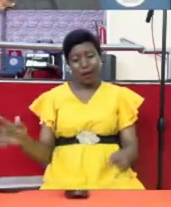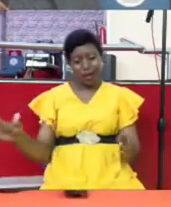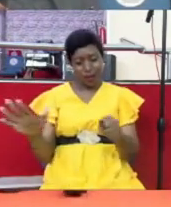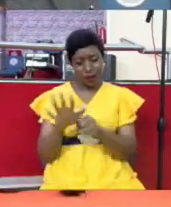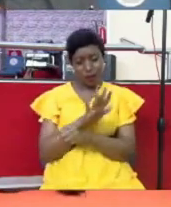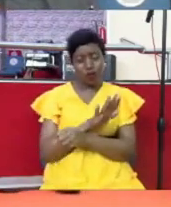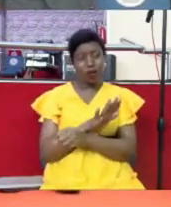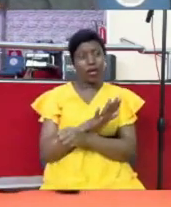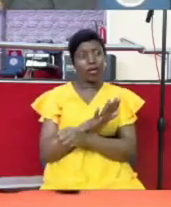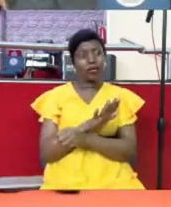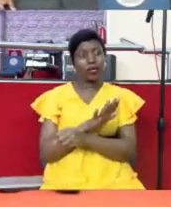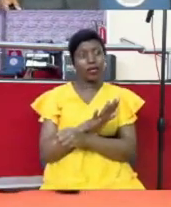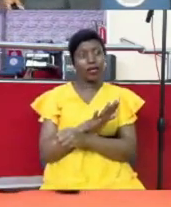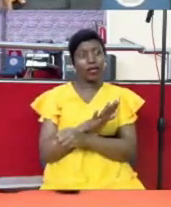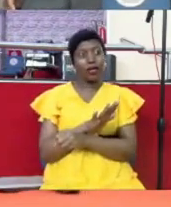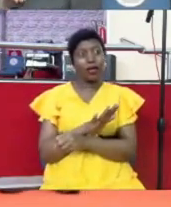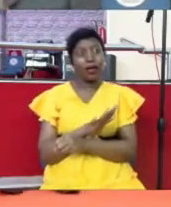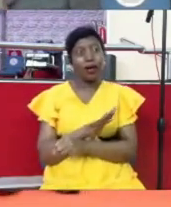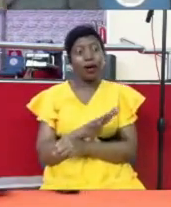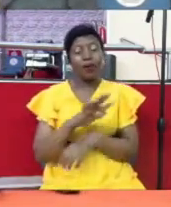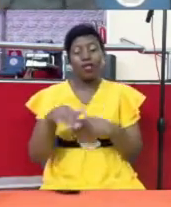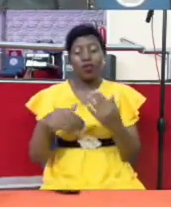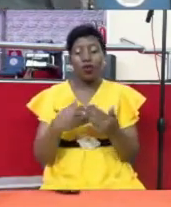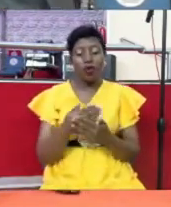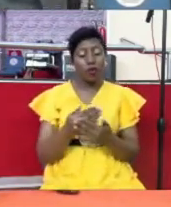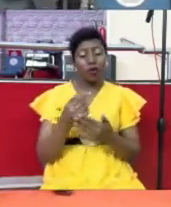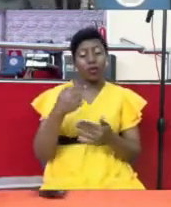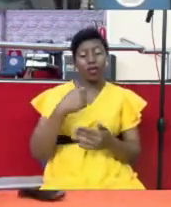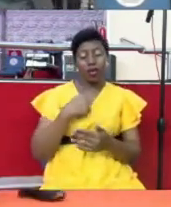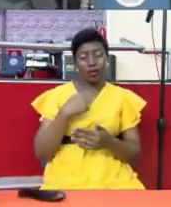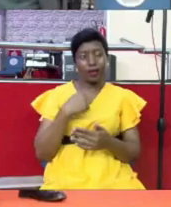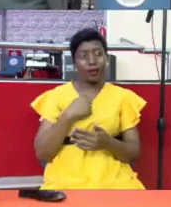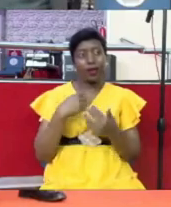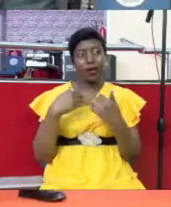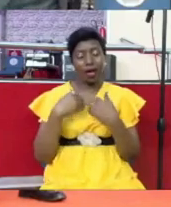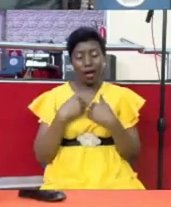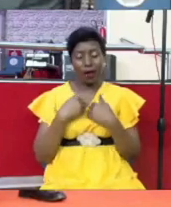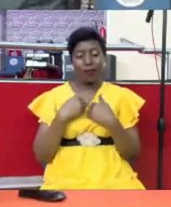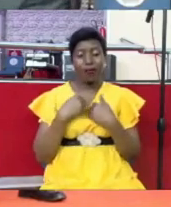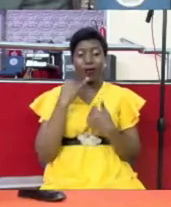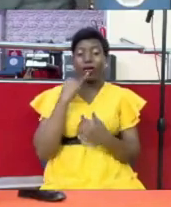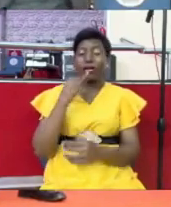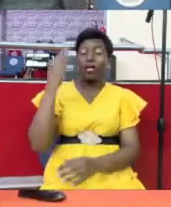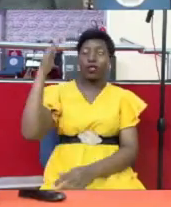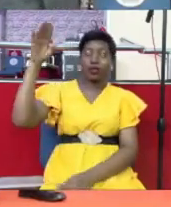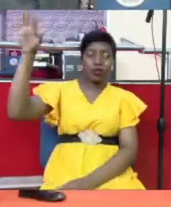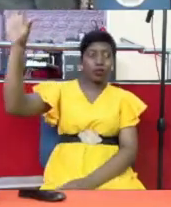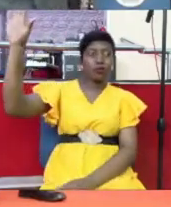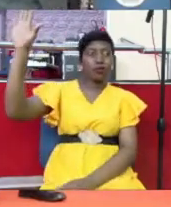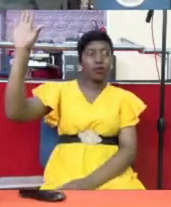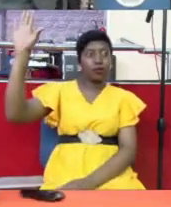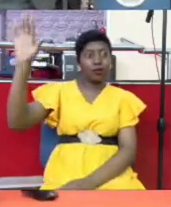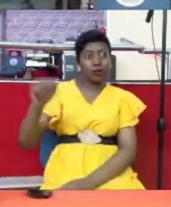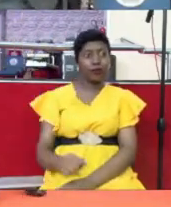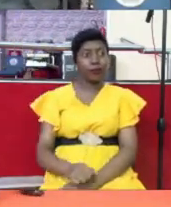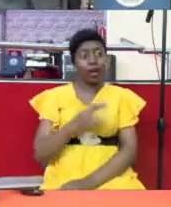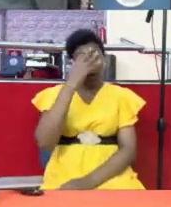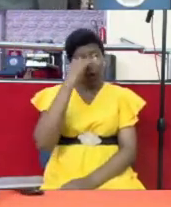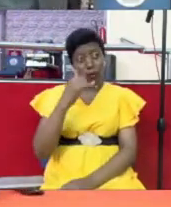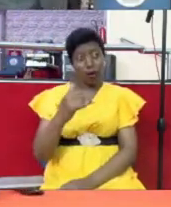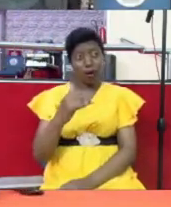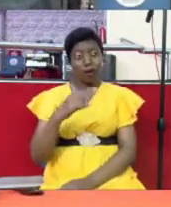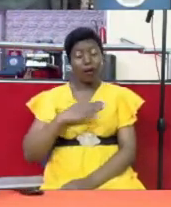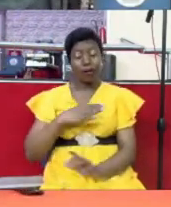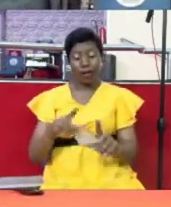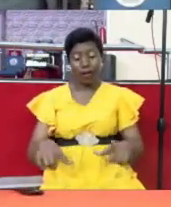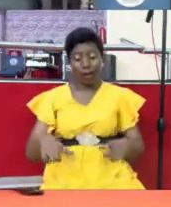am and all that I have belongs to you. Ninakuja nikiwa mzima. Chochote nilichonacho ni chako. Because my life belongs